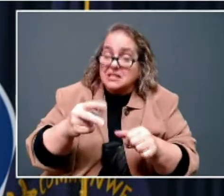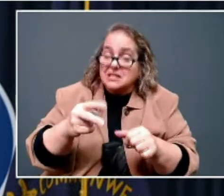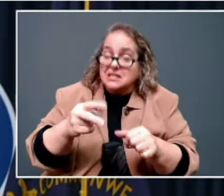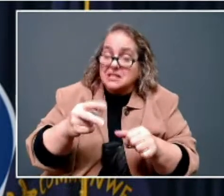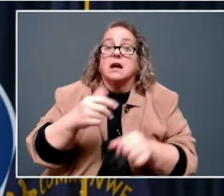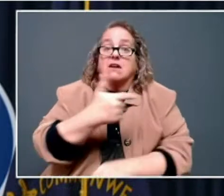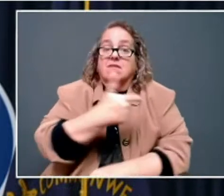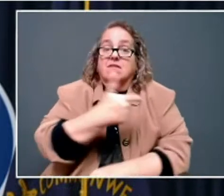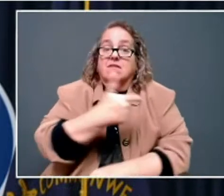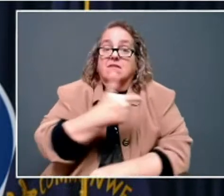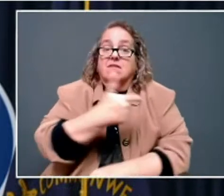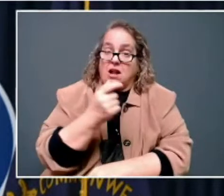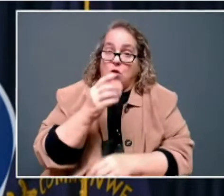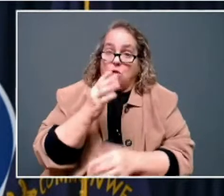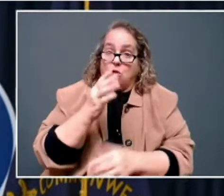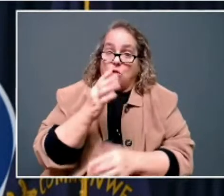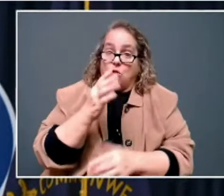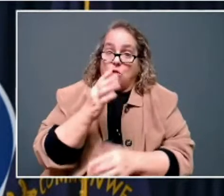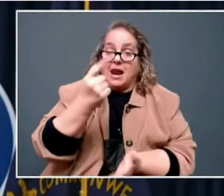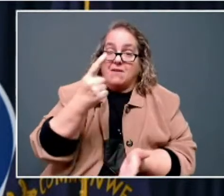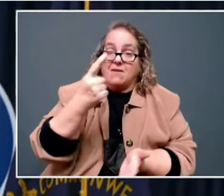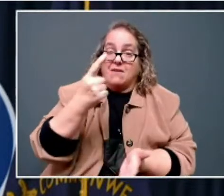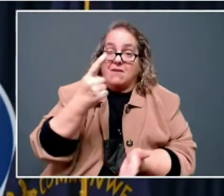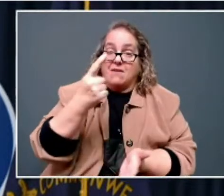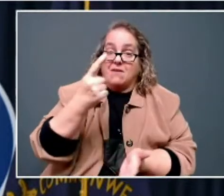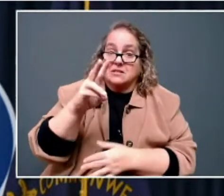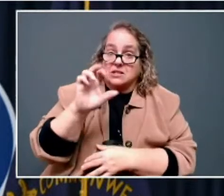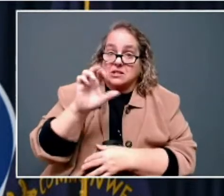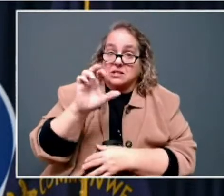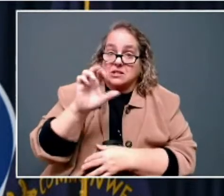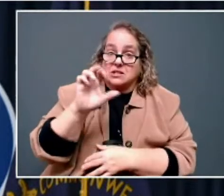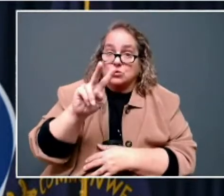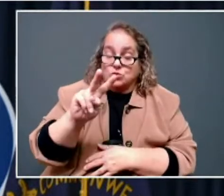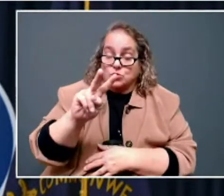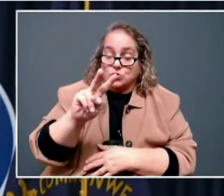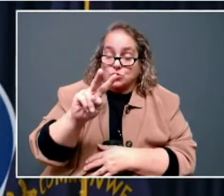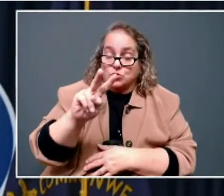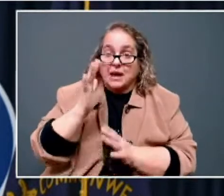11,672 Kentuckians decided to get their first shot of hope. That's